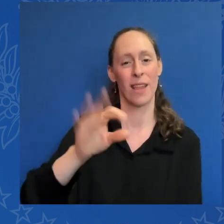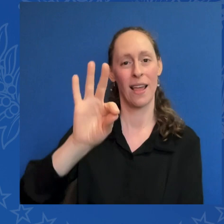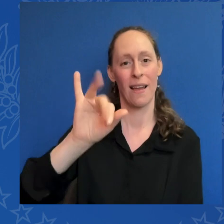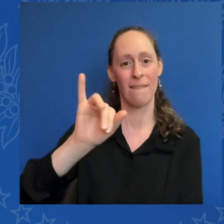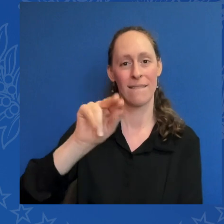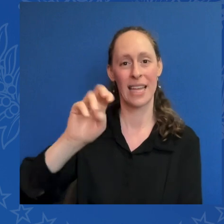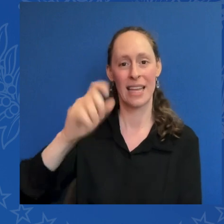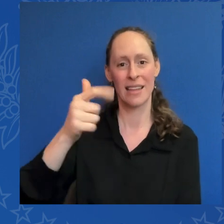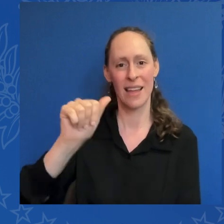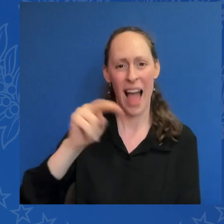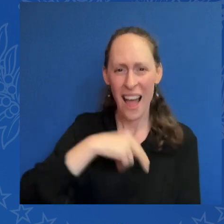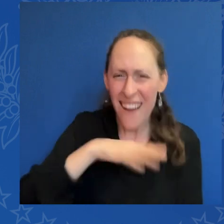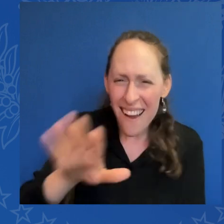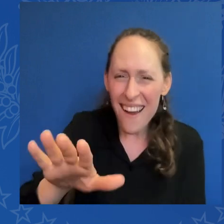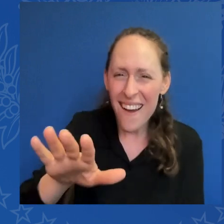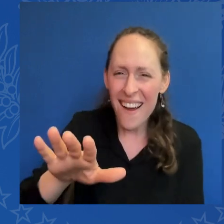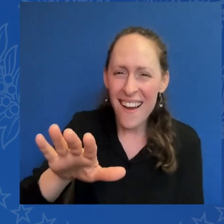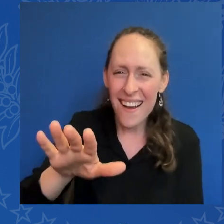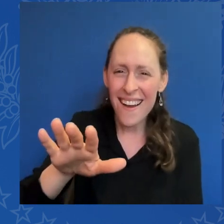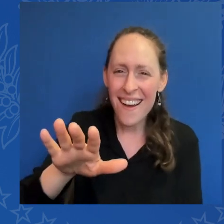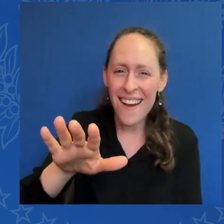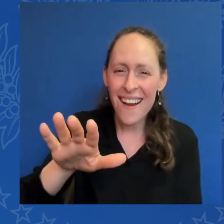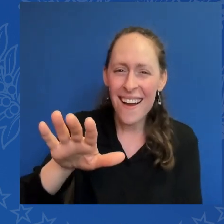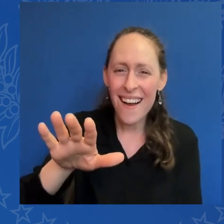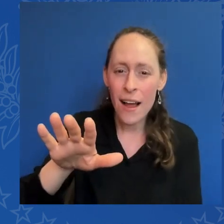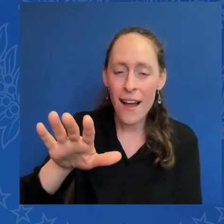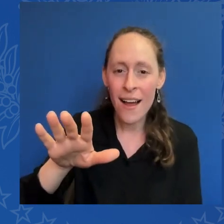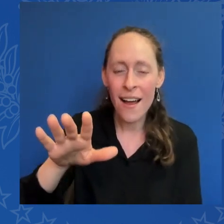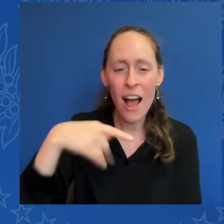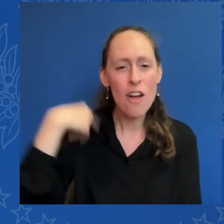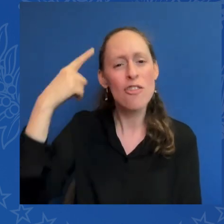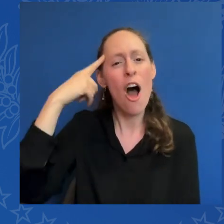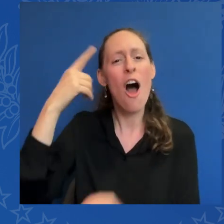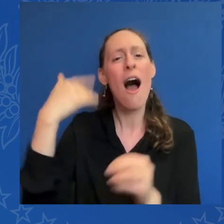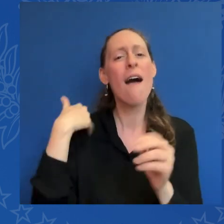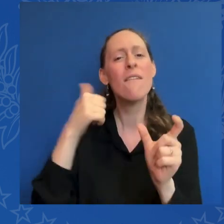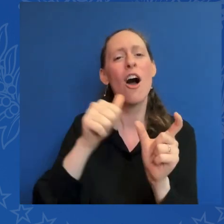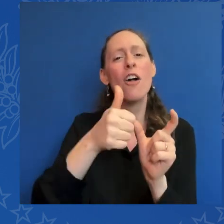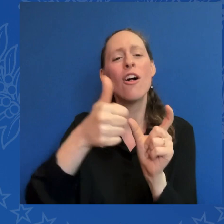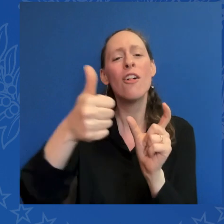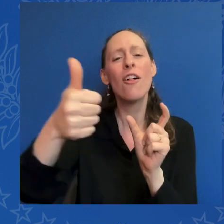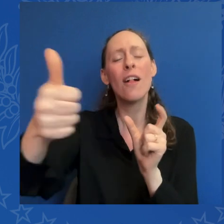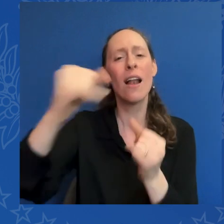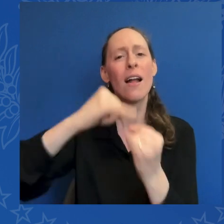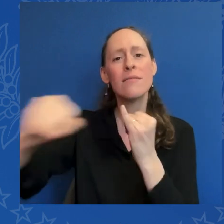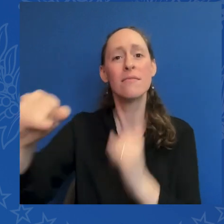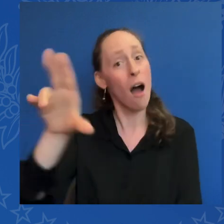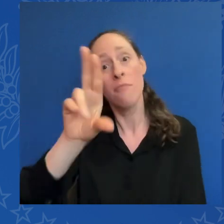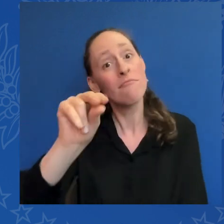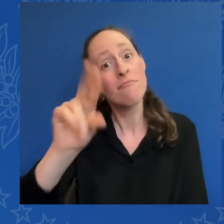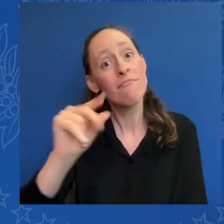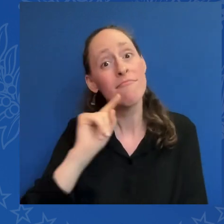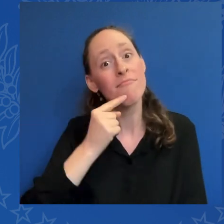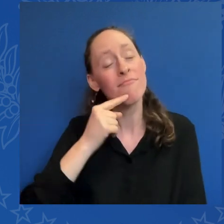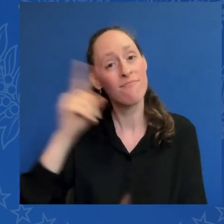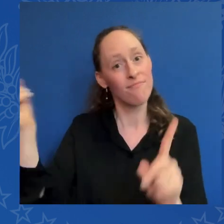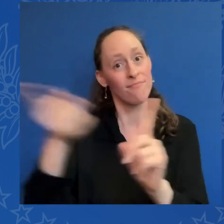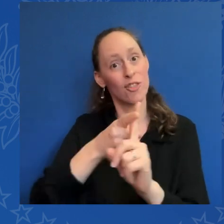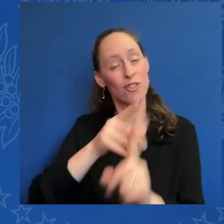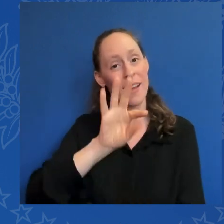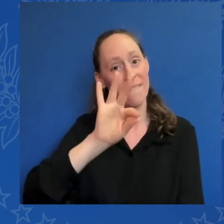Catherine Eugenia Finnegan Biden, they're going to name her. He said, "No, Finnegan." I said, "What are we going to call her?" He said, "Finnegan, Dad,